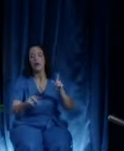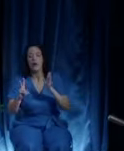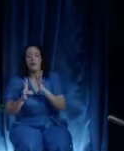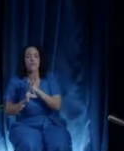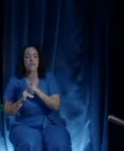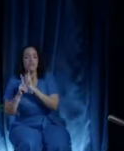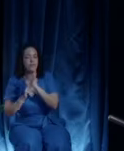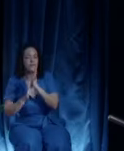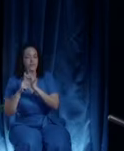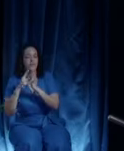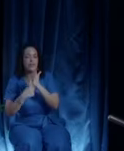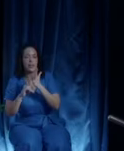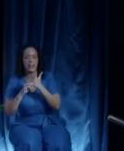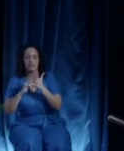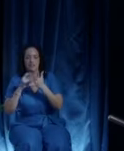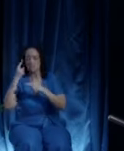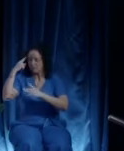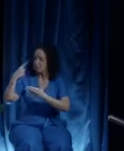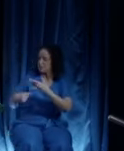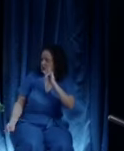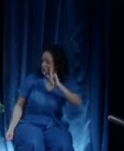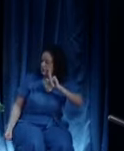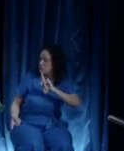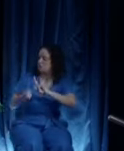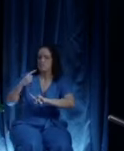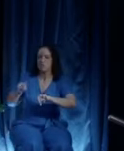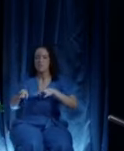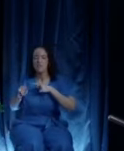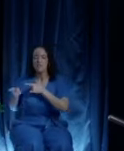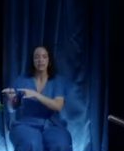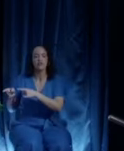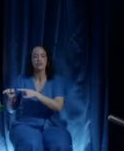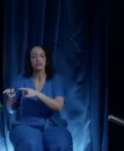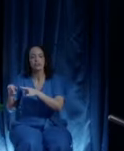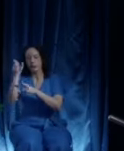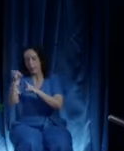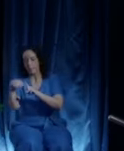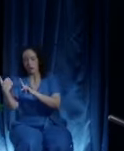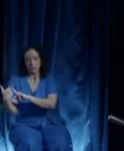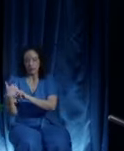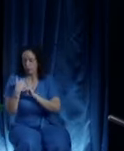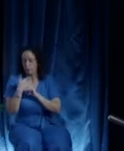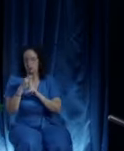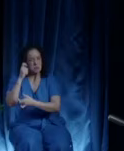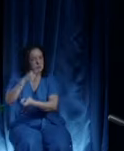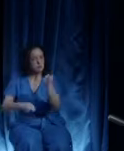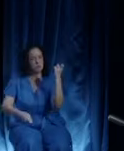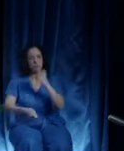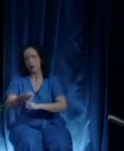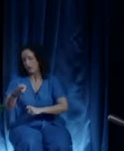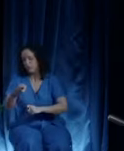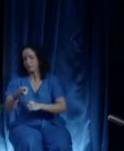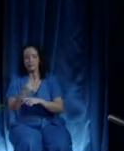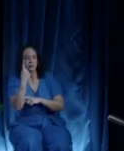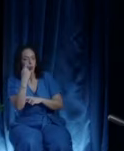attempt, and basically his backer gets punished. And then there's another one, Arthur Brett, who just puts